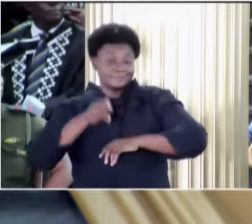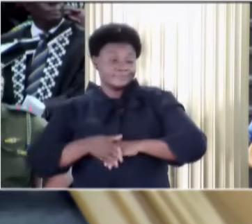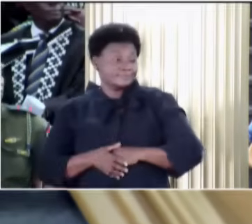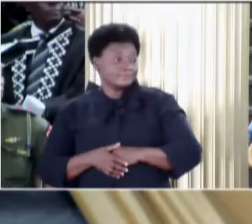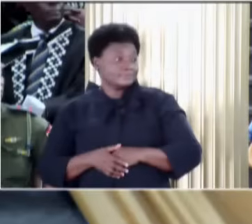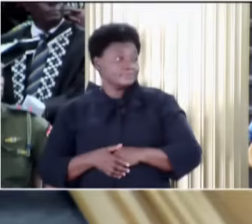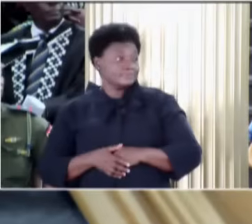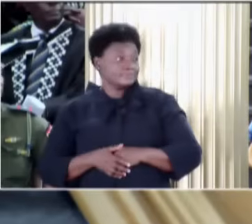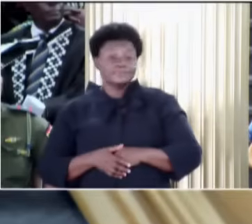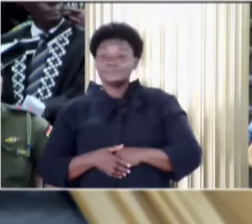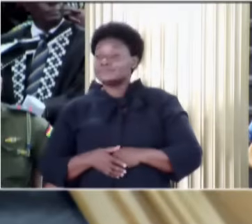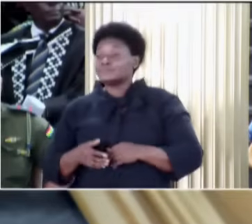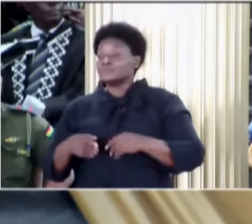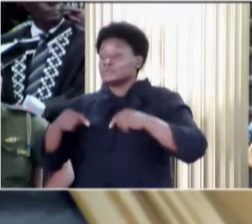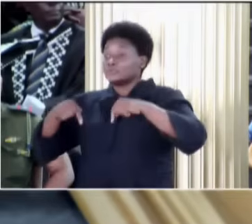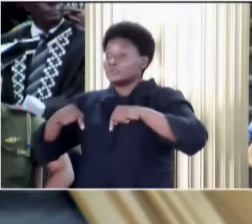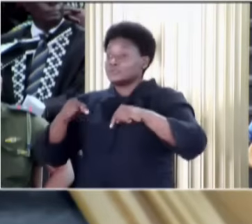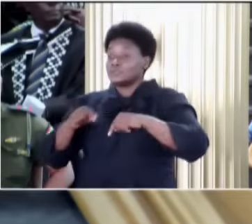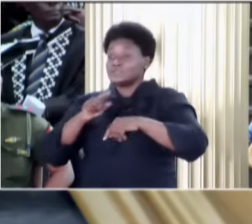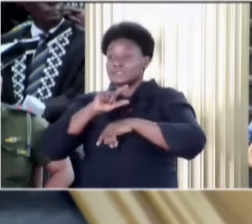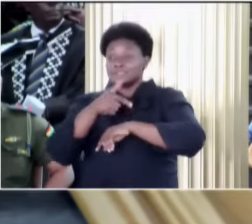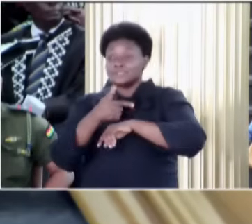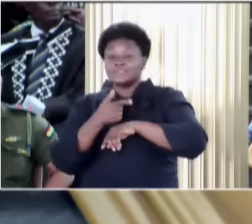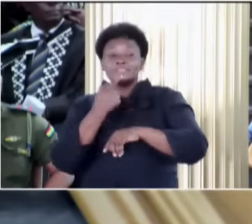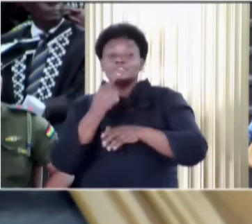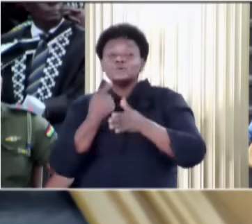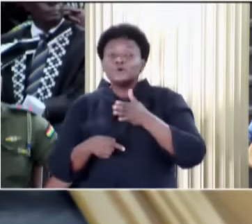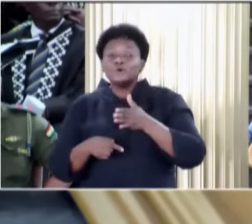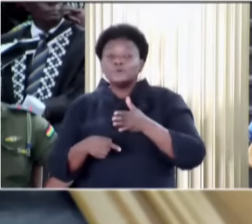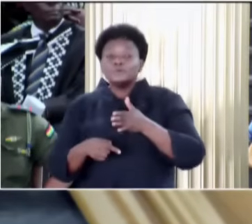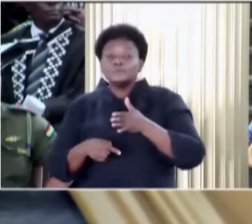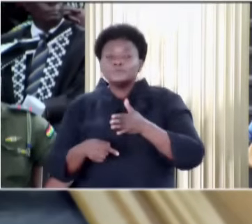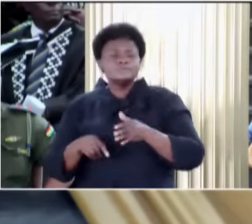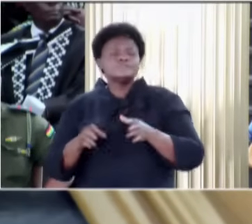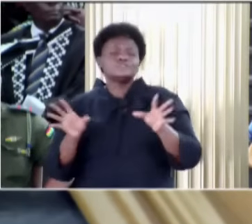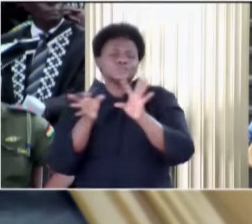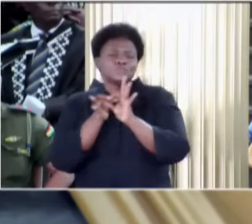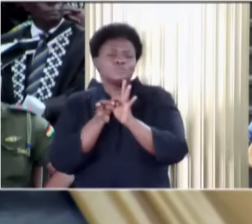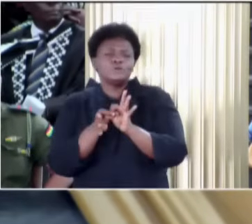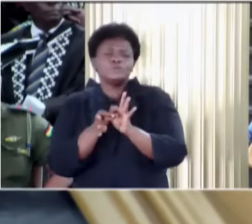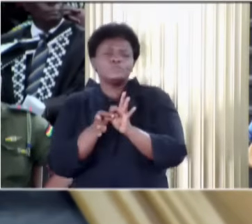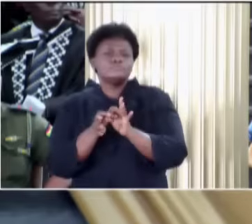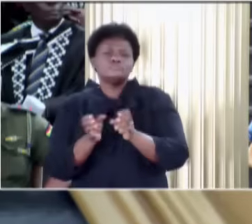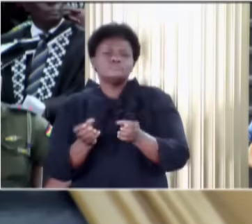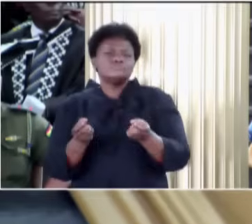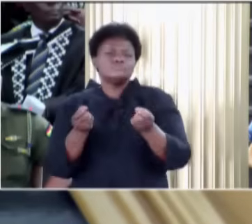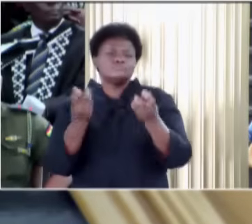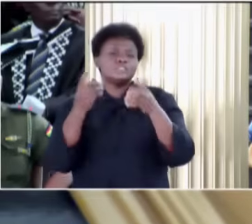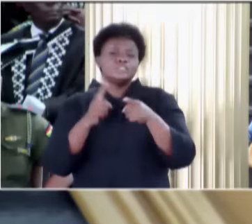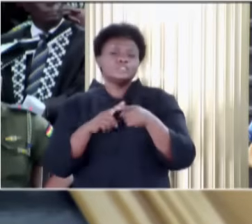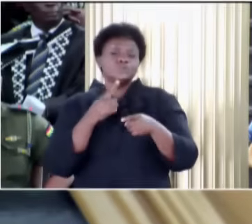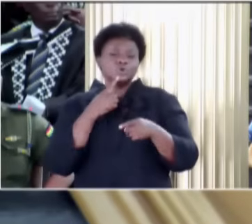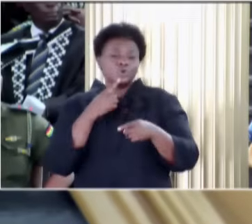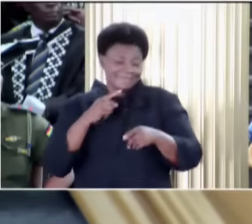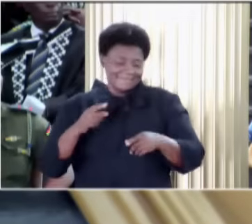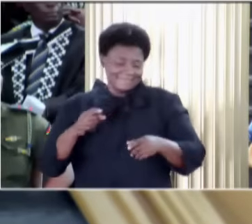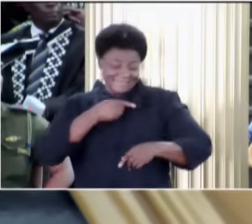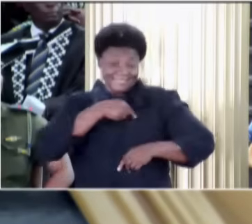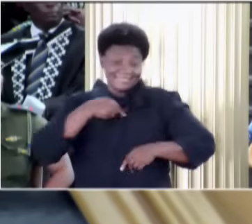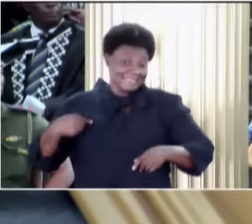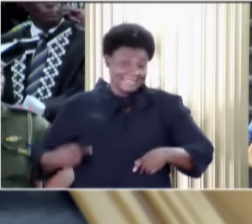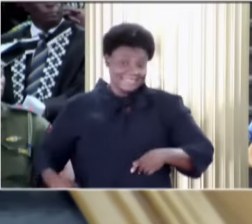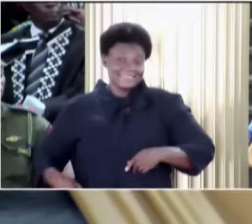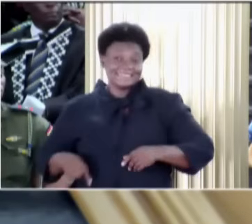Today, he graduates on top of his cohort with a combined major in Chinese and linguistics, earning